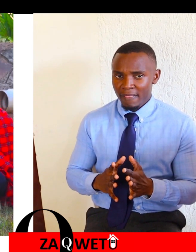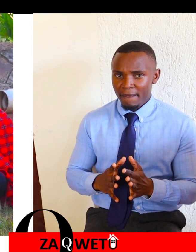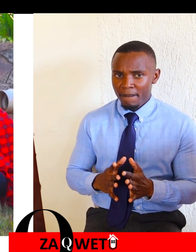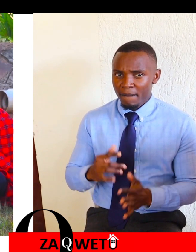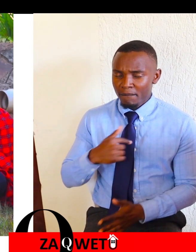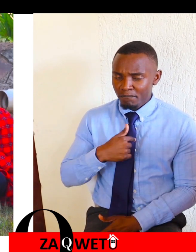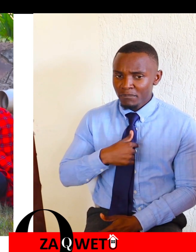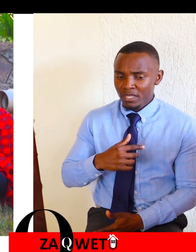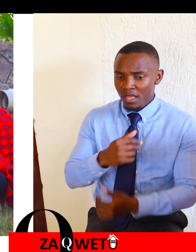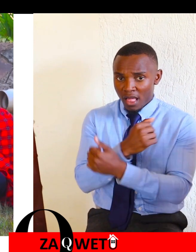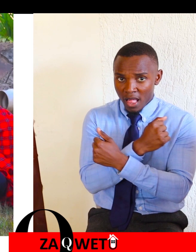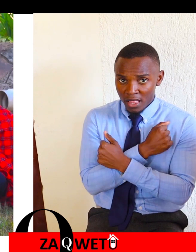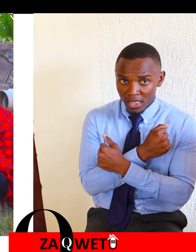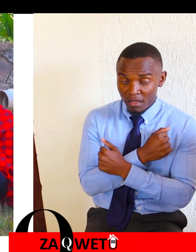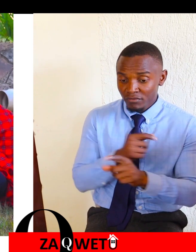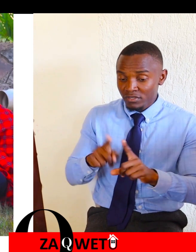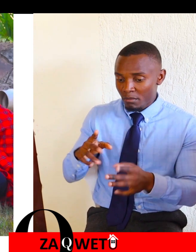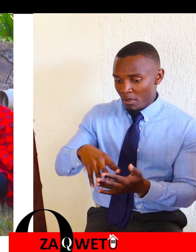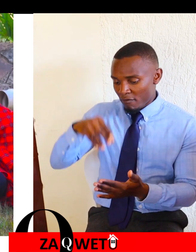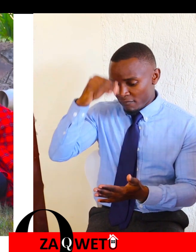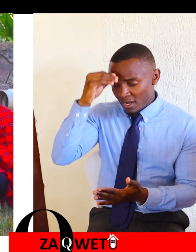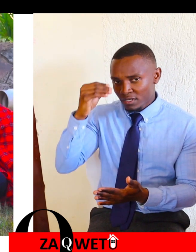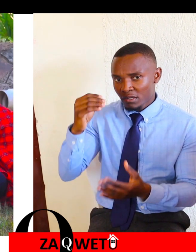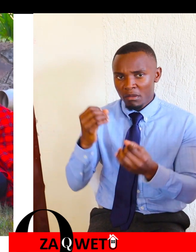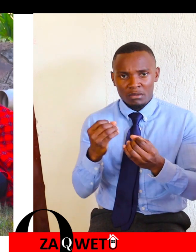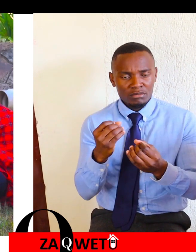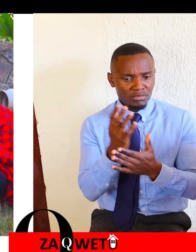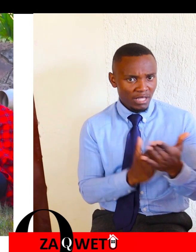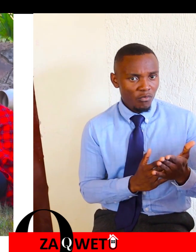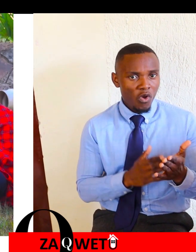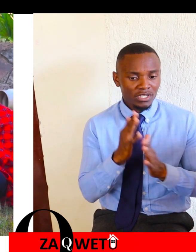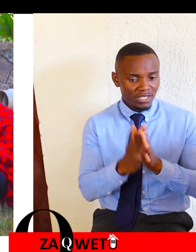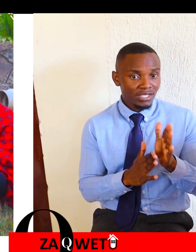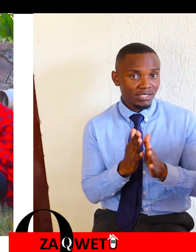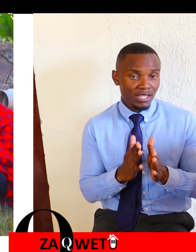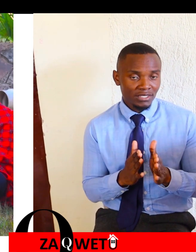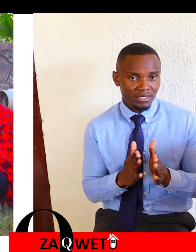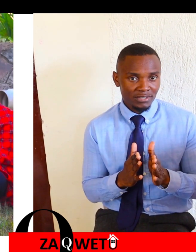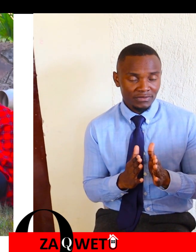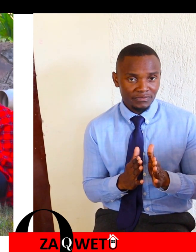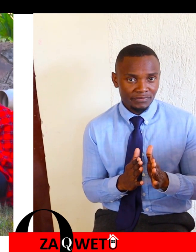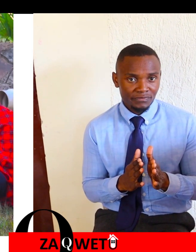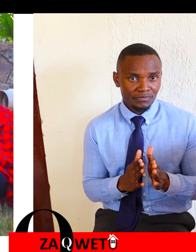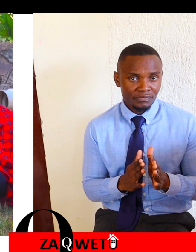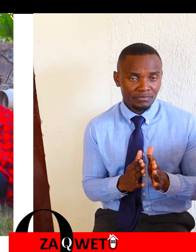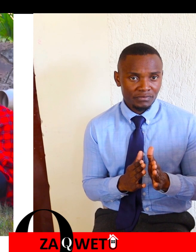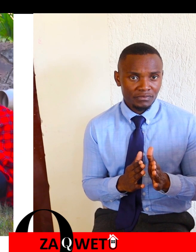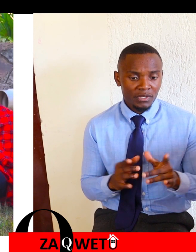language interpreters, which I love. I've learned several sign language,